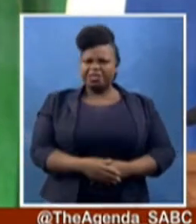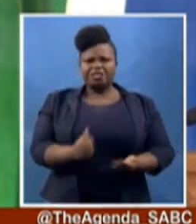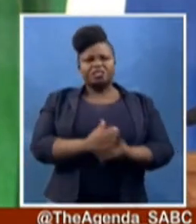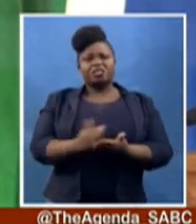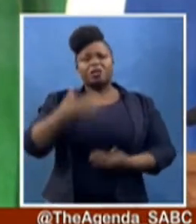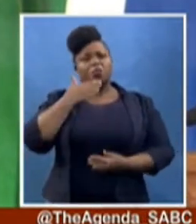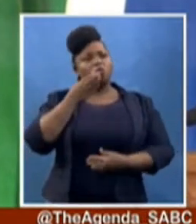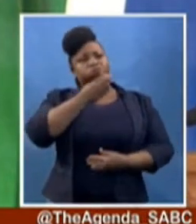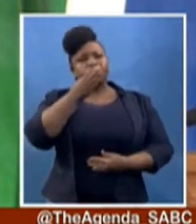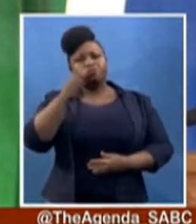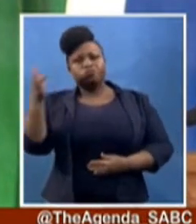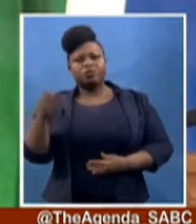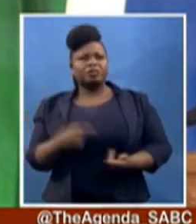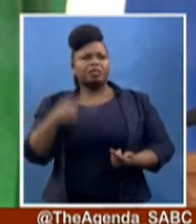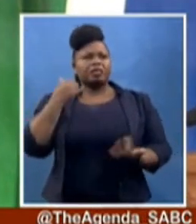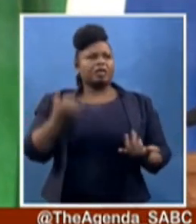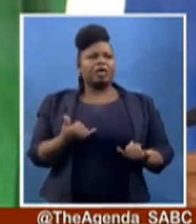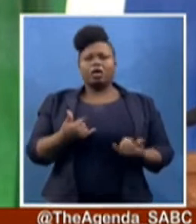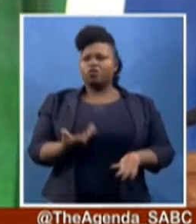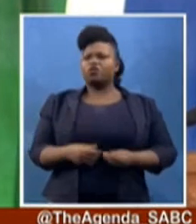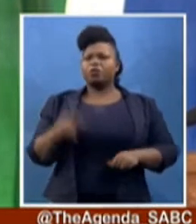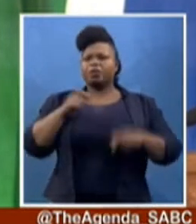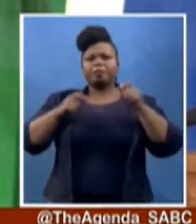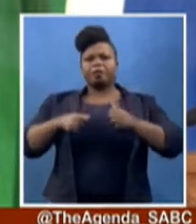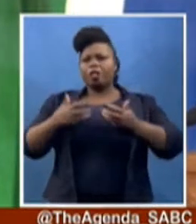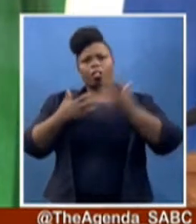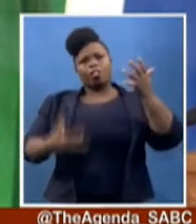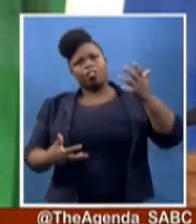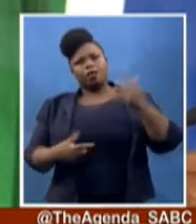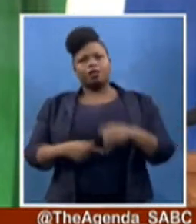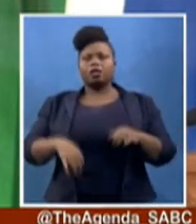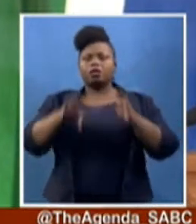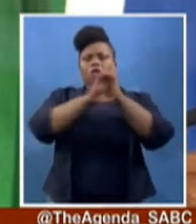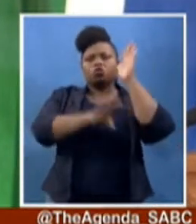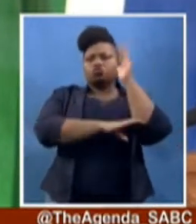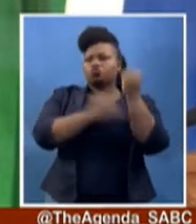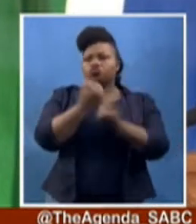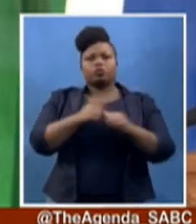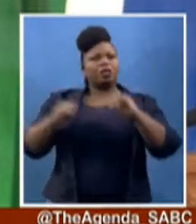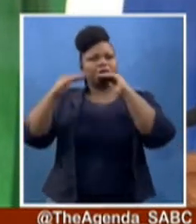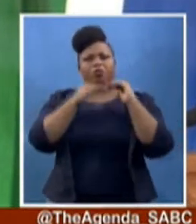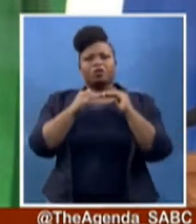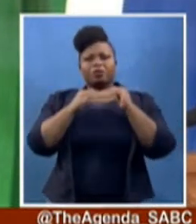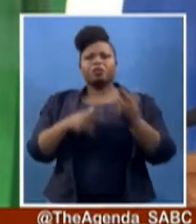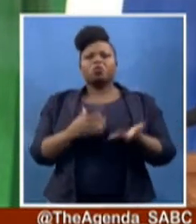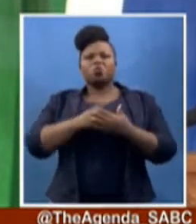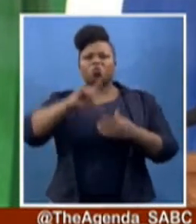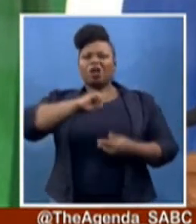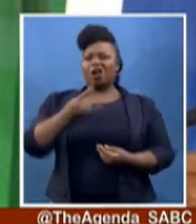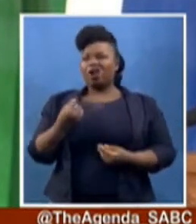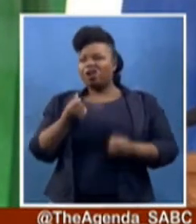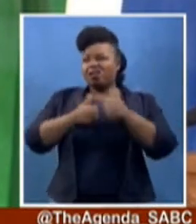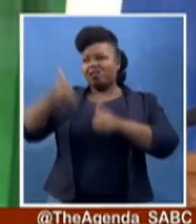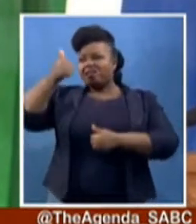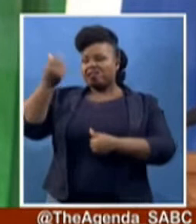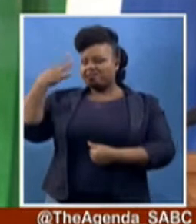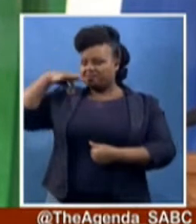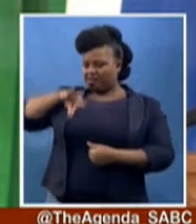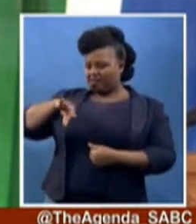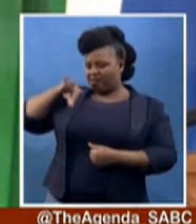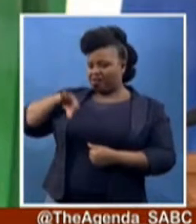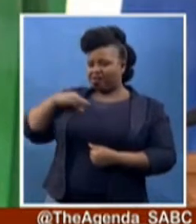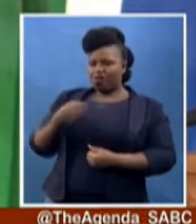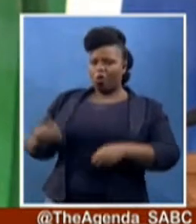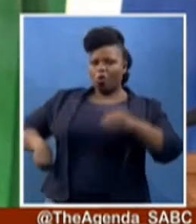people and our constitutional democracy at the altar of personal gain and corruption. One cannot serve the will of the people and line